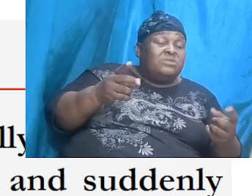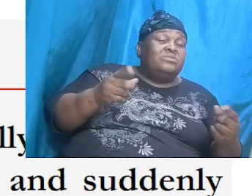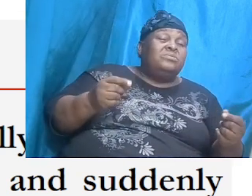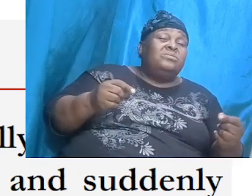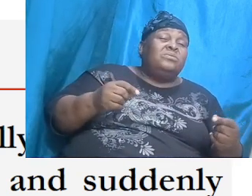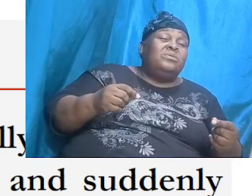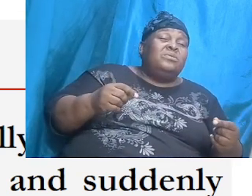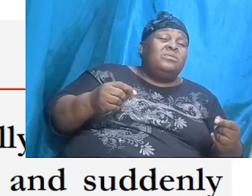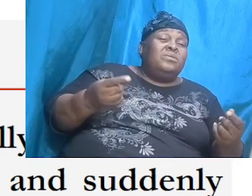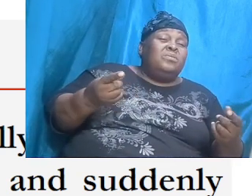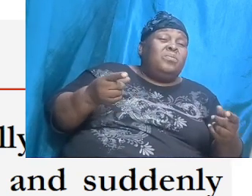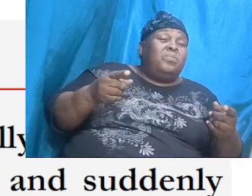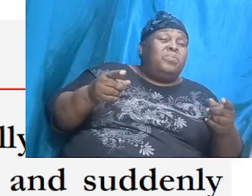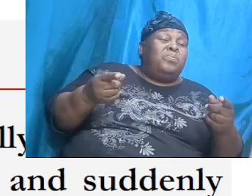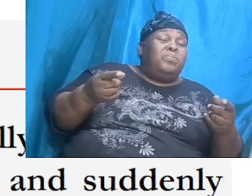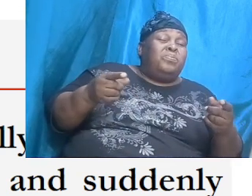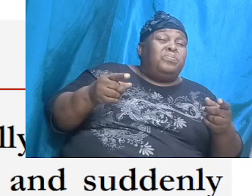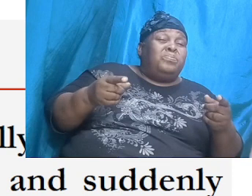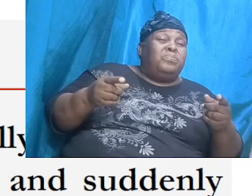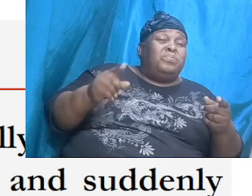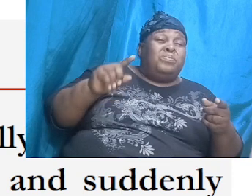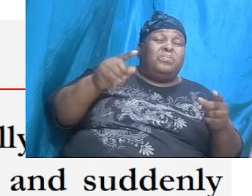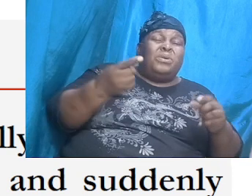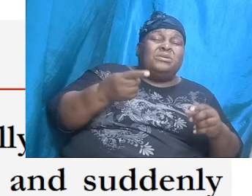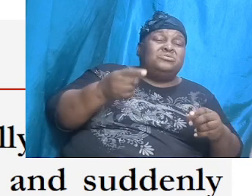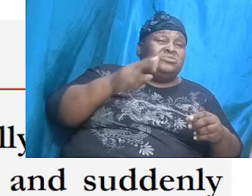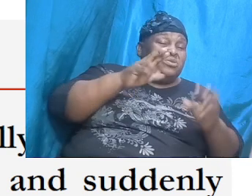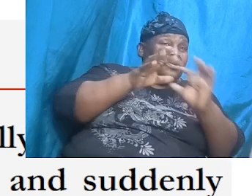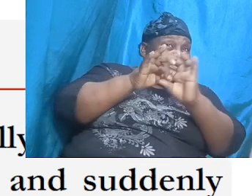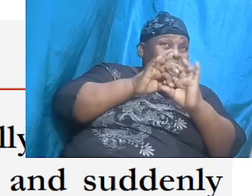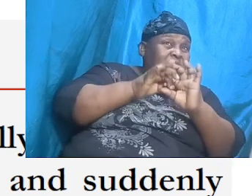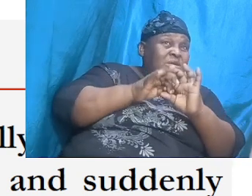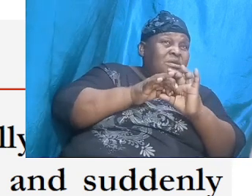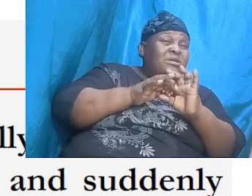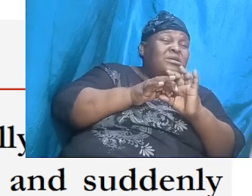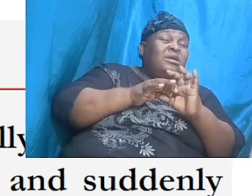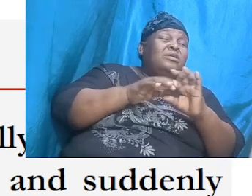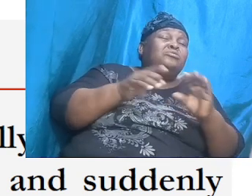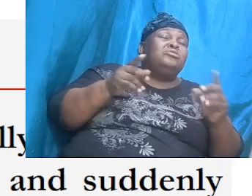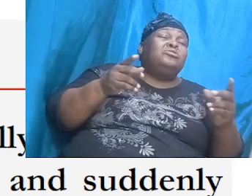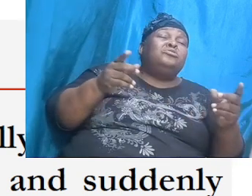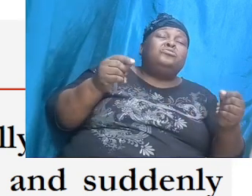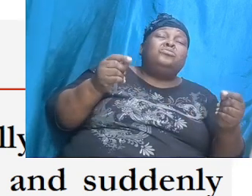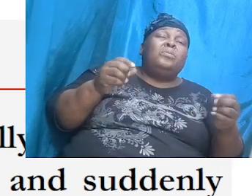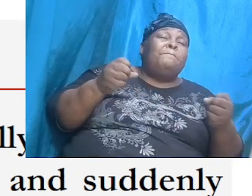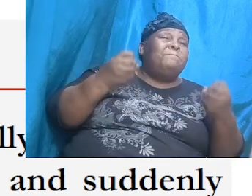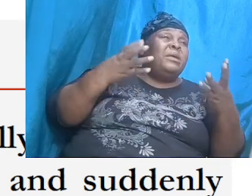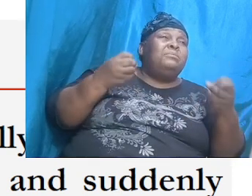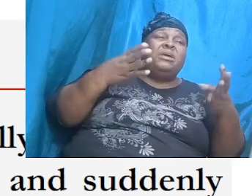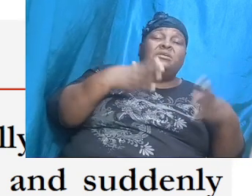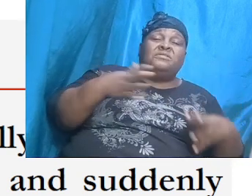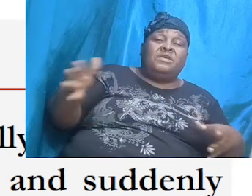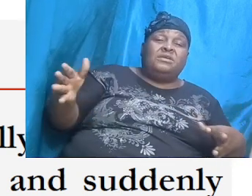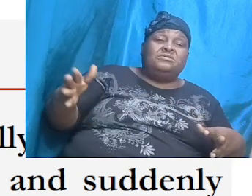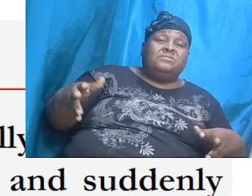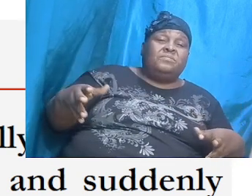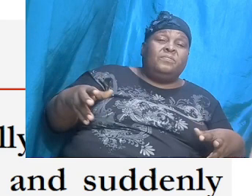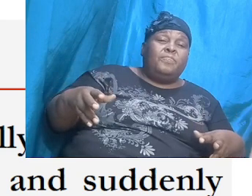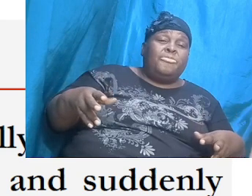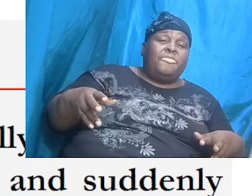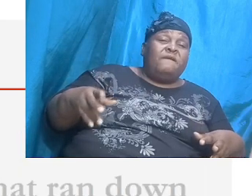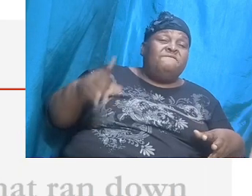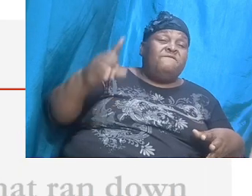unity, we can accomplish a lot of things. Amen. For the kingdom of God. So, firstly, he said it is like the